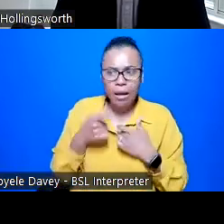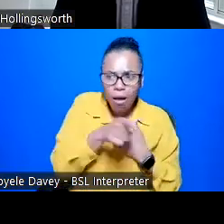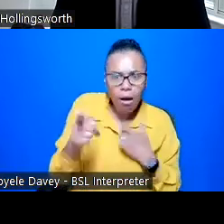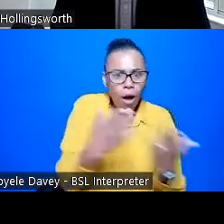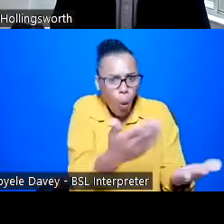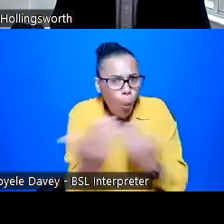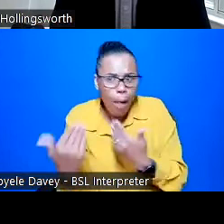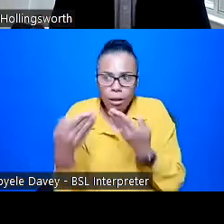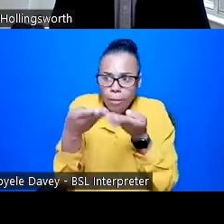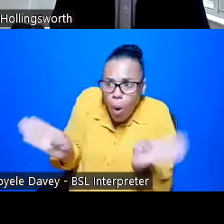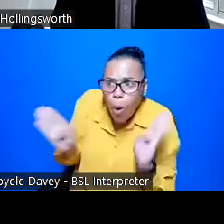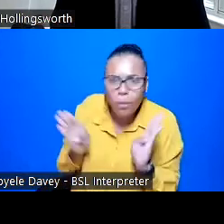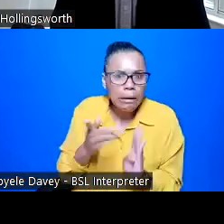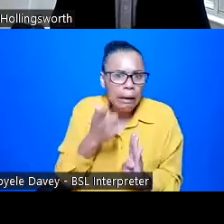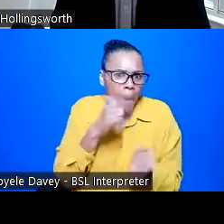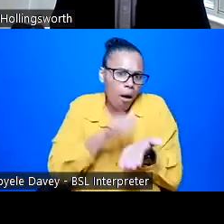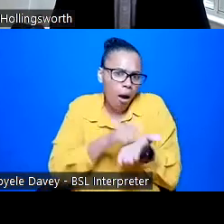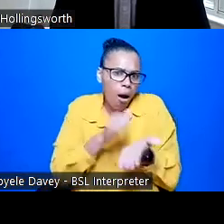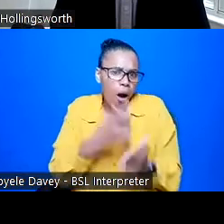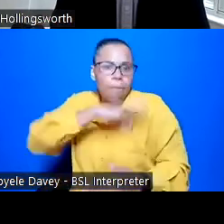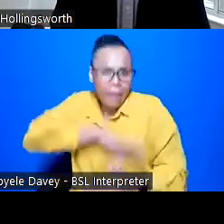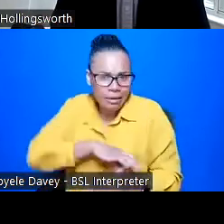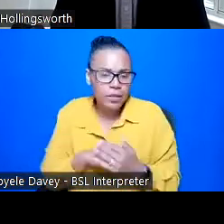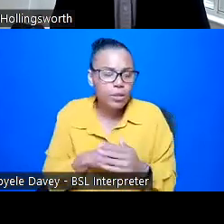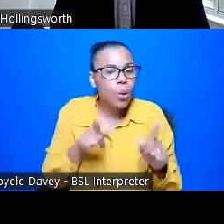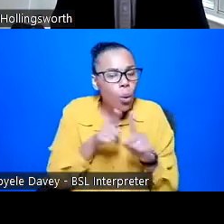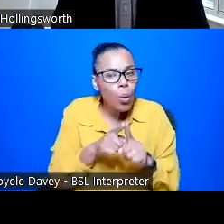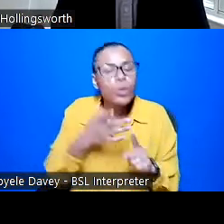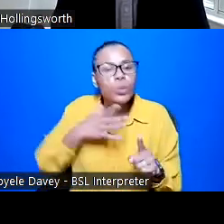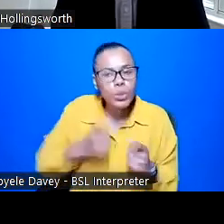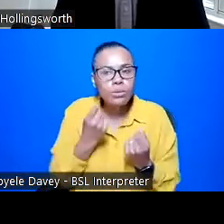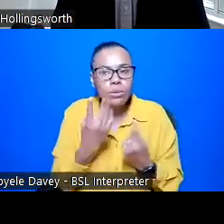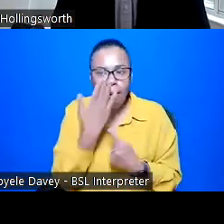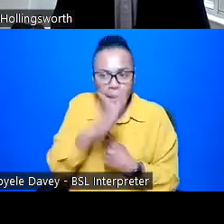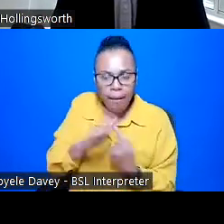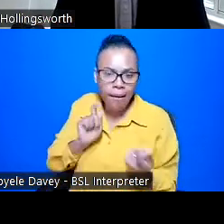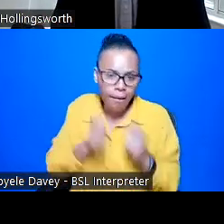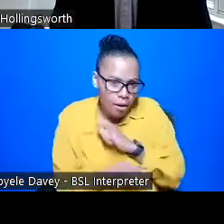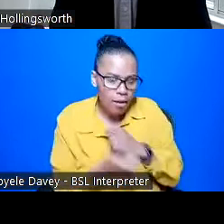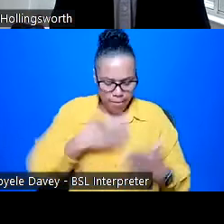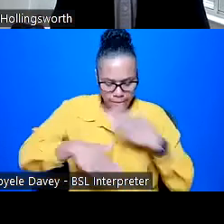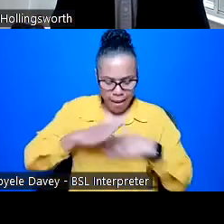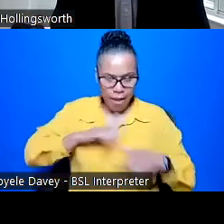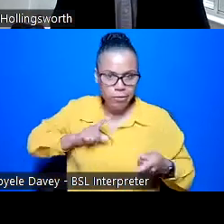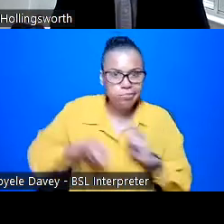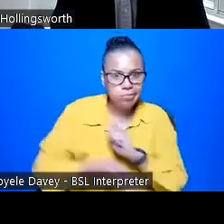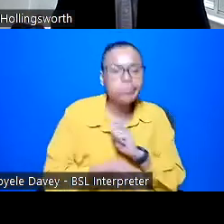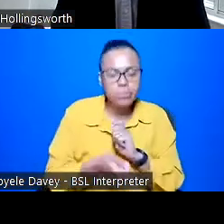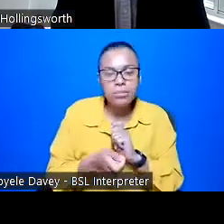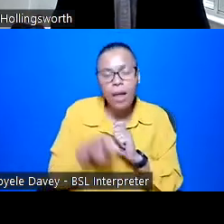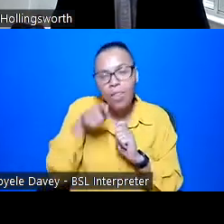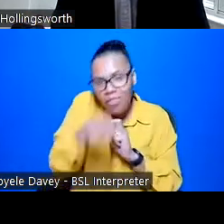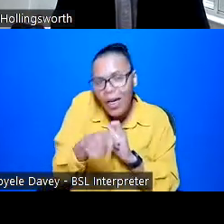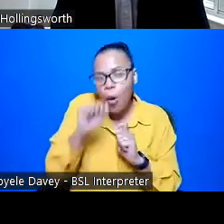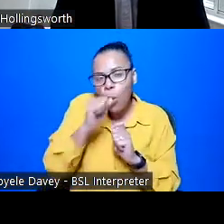more importantly, we understand the need to work and behave differently, both as an organisation, as a sector, if we're going to tackle the challenges that we